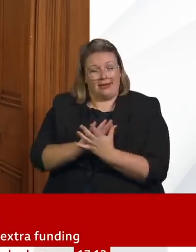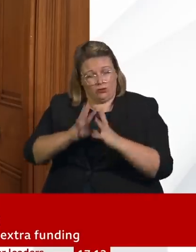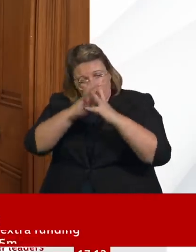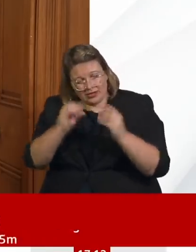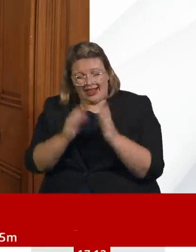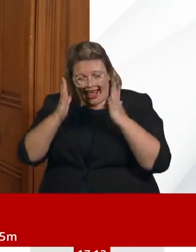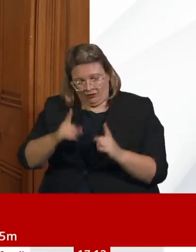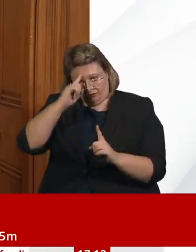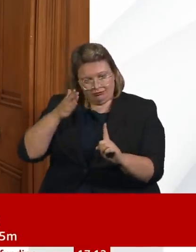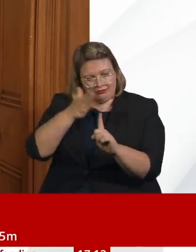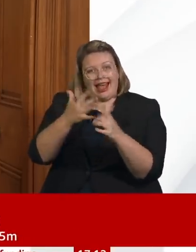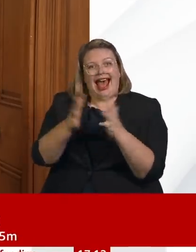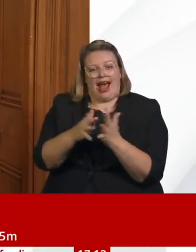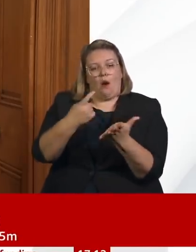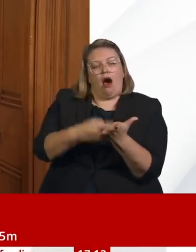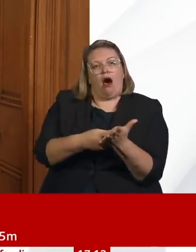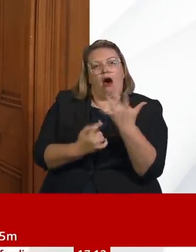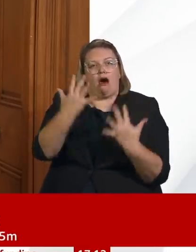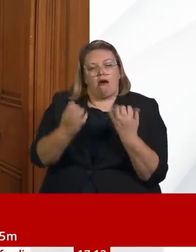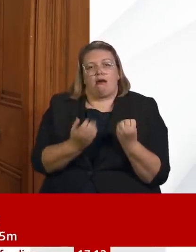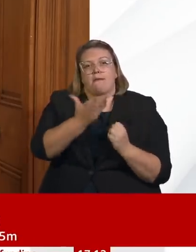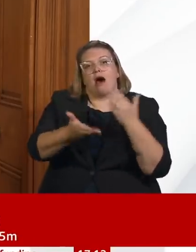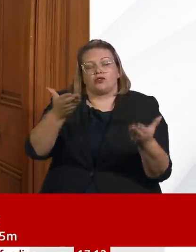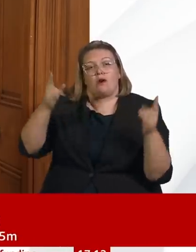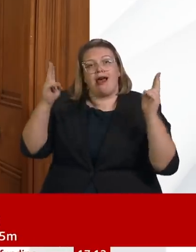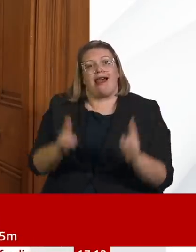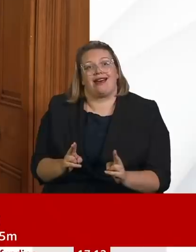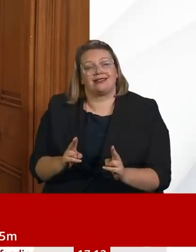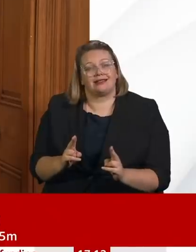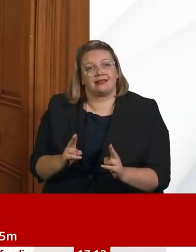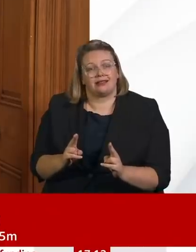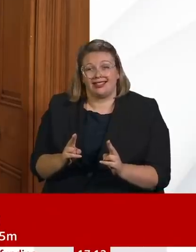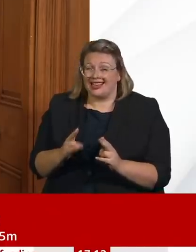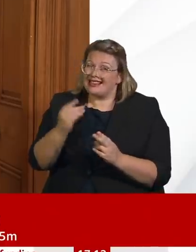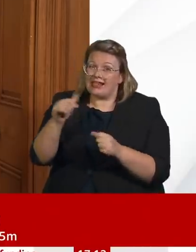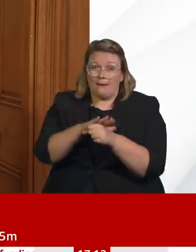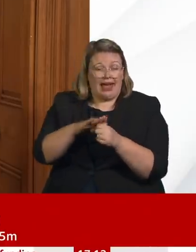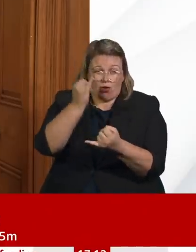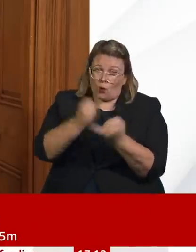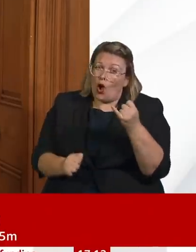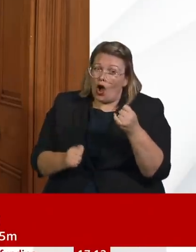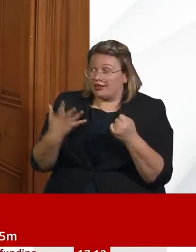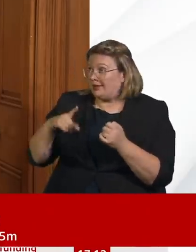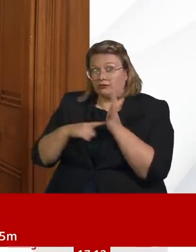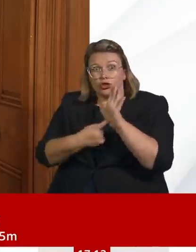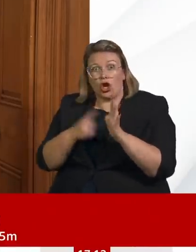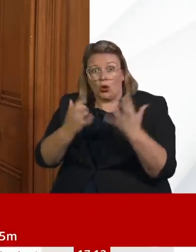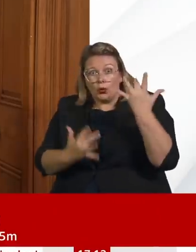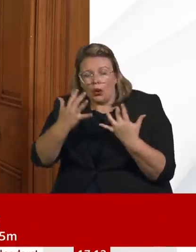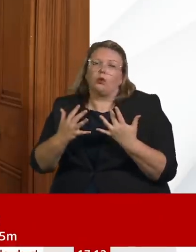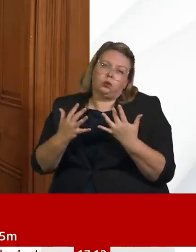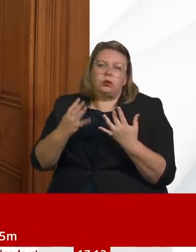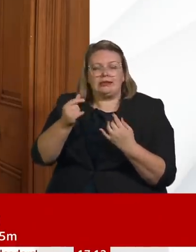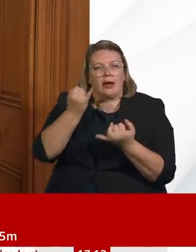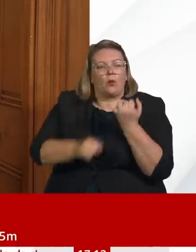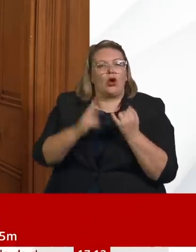the virus, especially in those parts of the country, as you've just seen, where the virus is most prevalent.